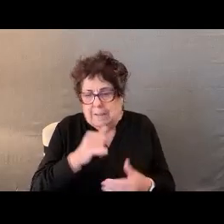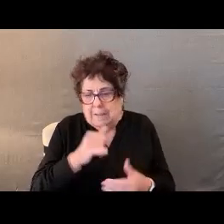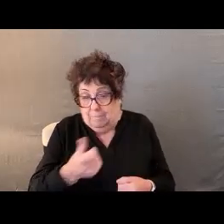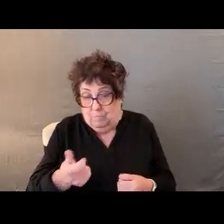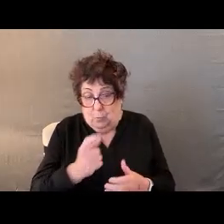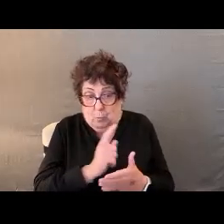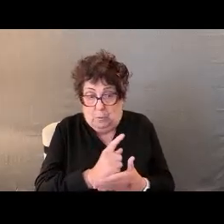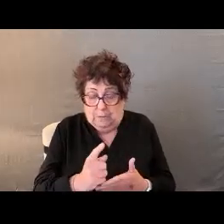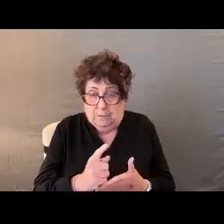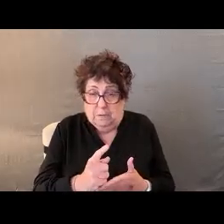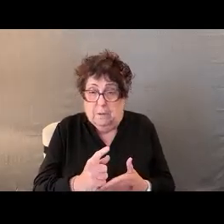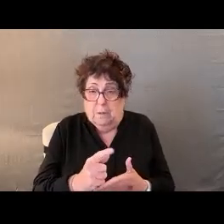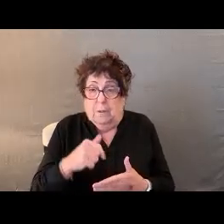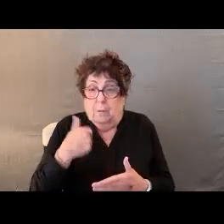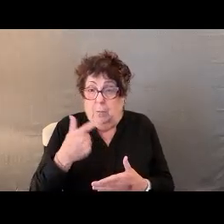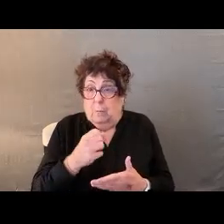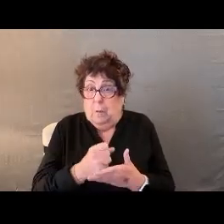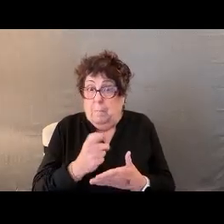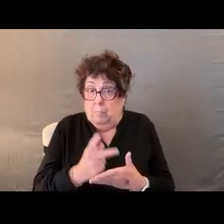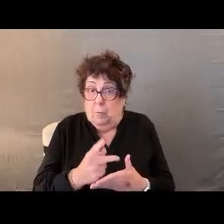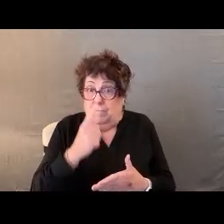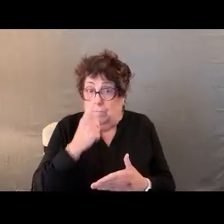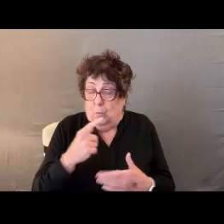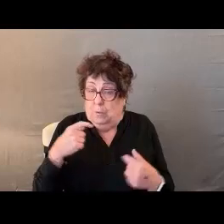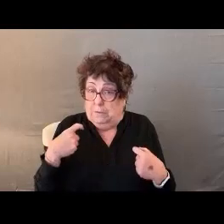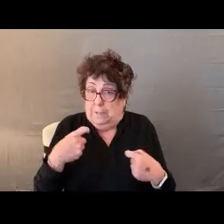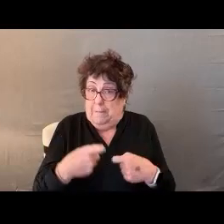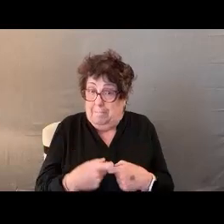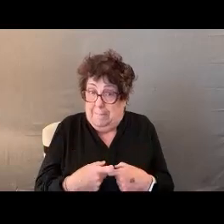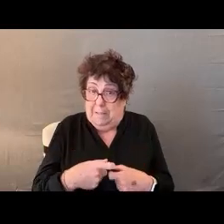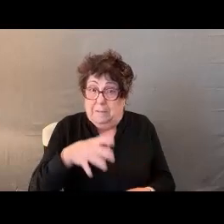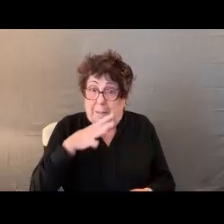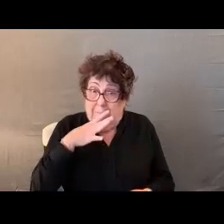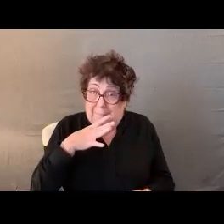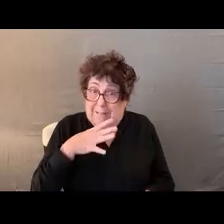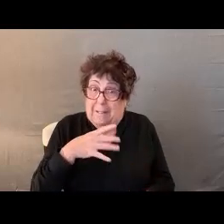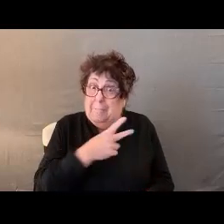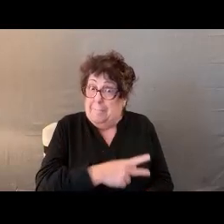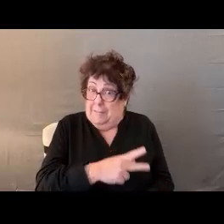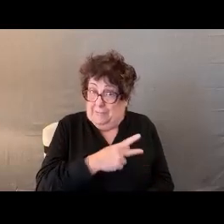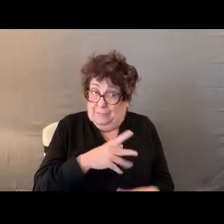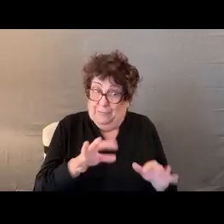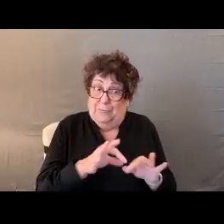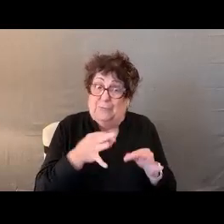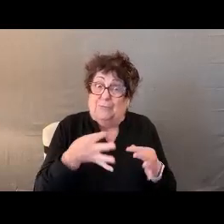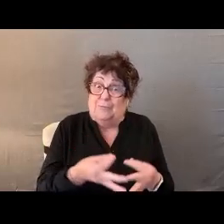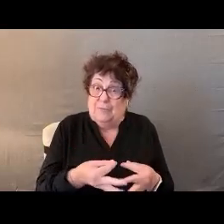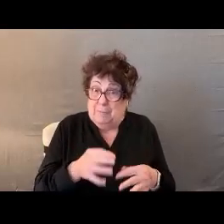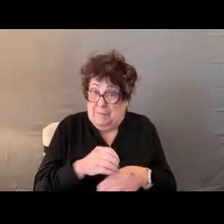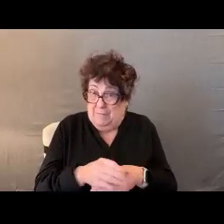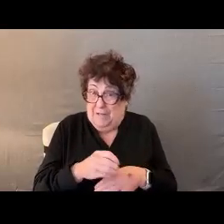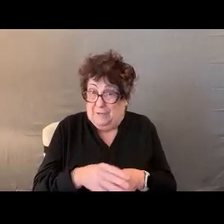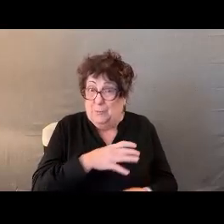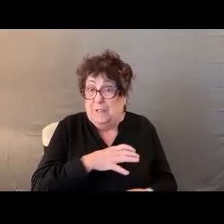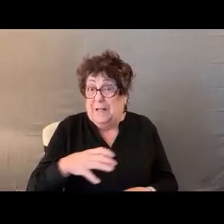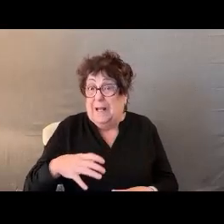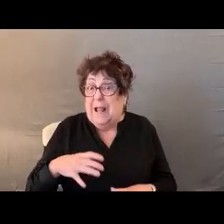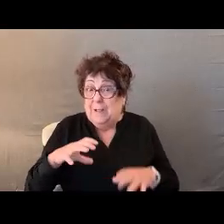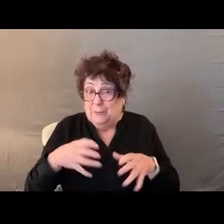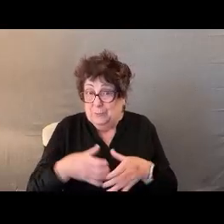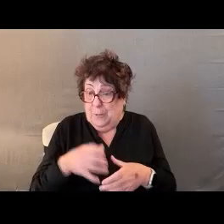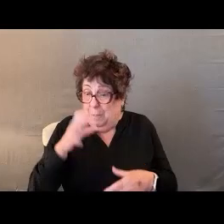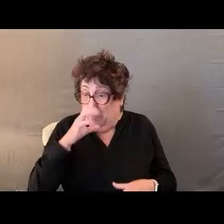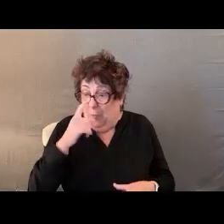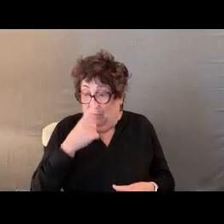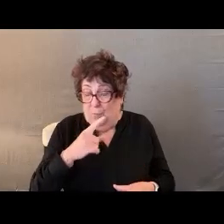a Spanish-speaking patient and family advisory council. So I'm looking forward to the work to be done there.